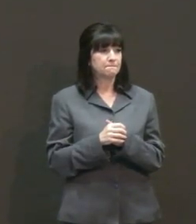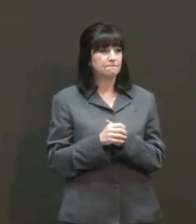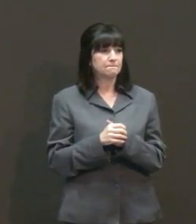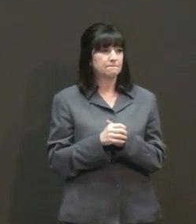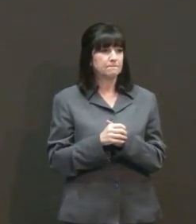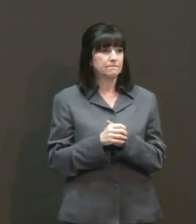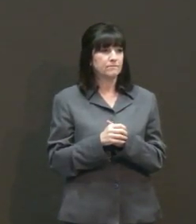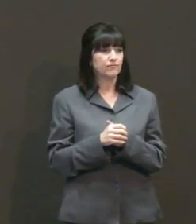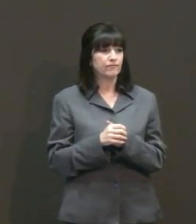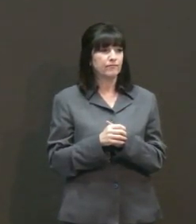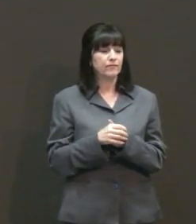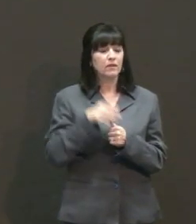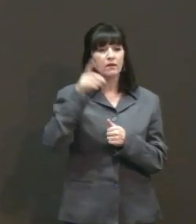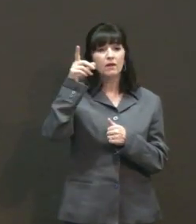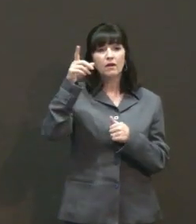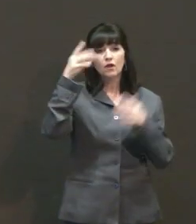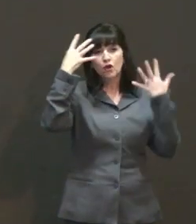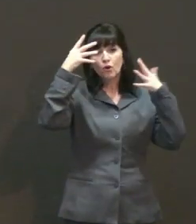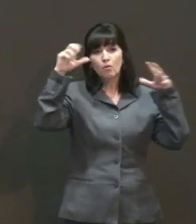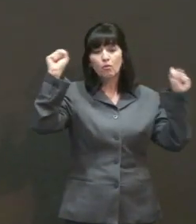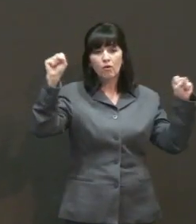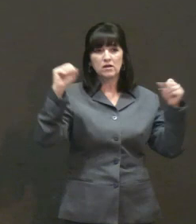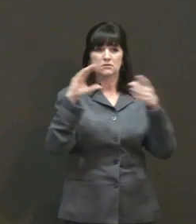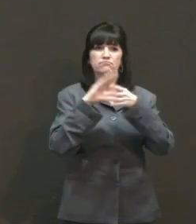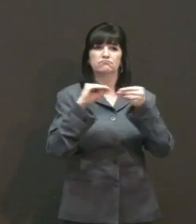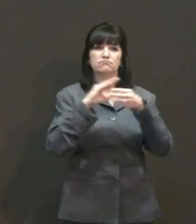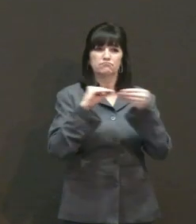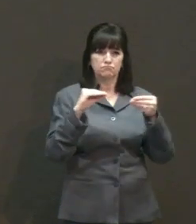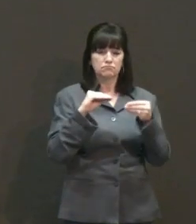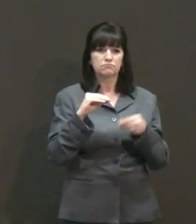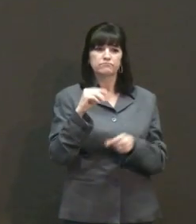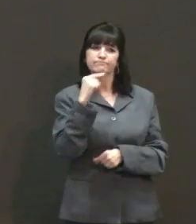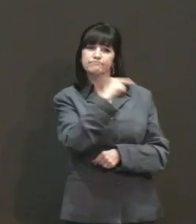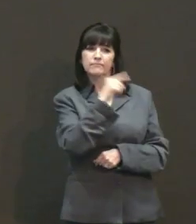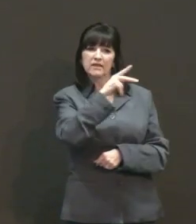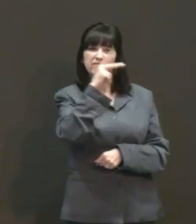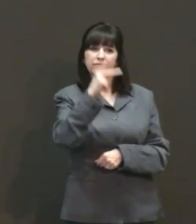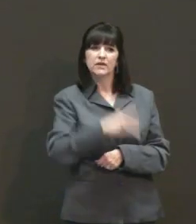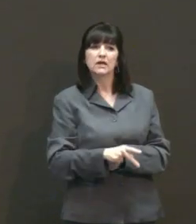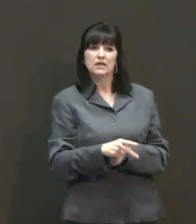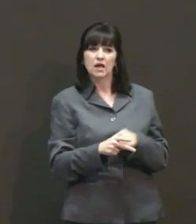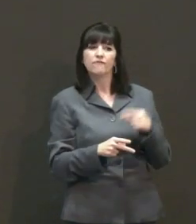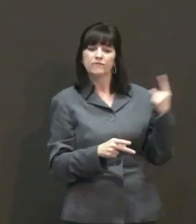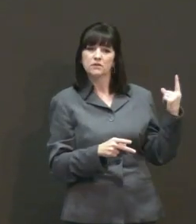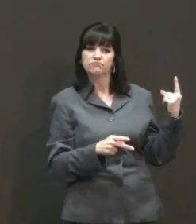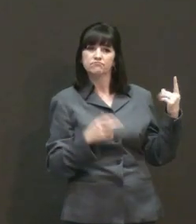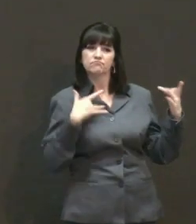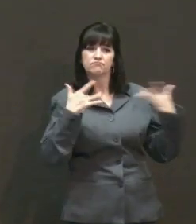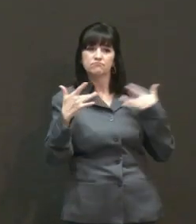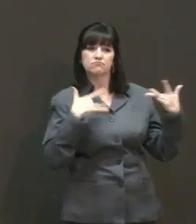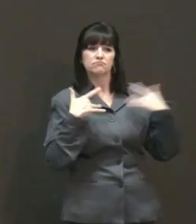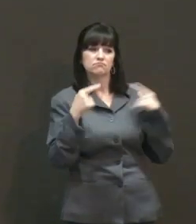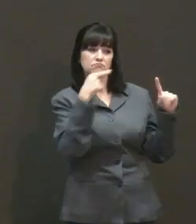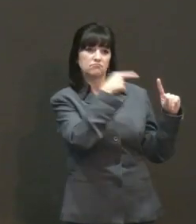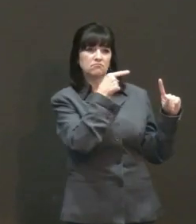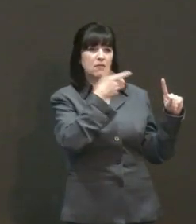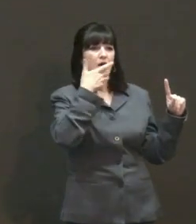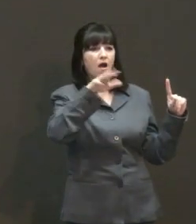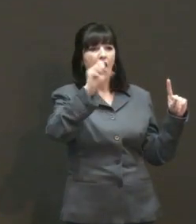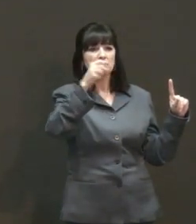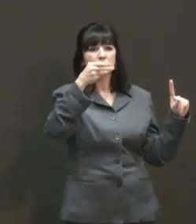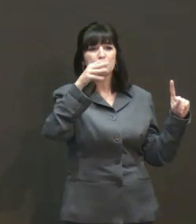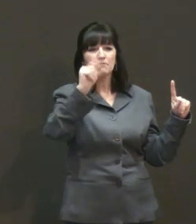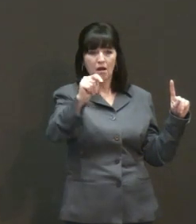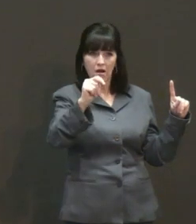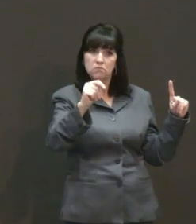area, including parts of Delaware, are the next hotspot? Are they wrong? Are we seeing different information than that? So I don't know